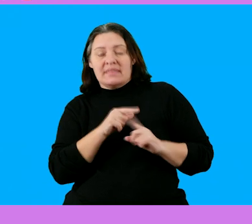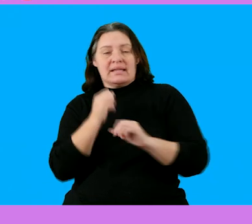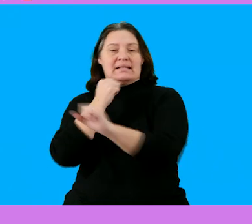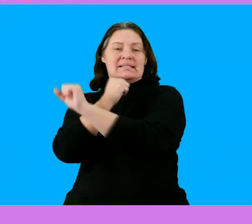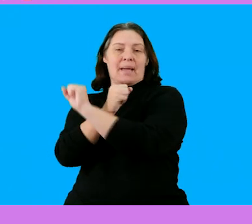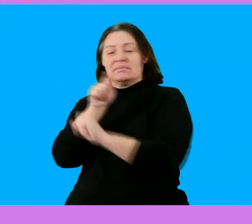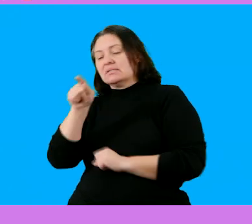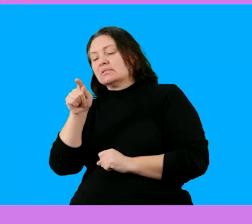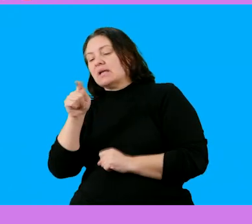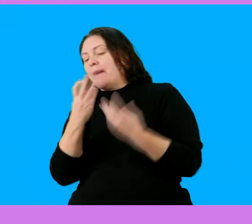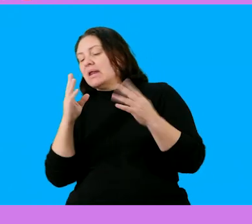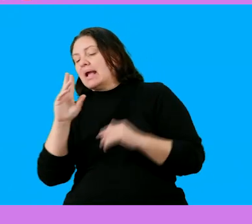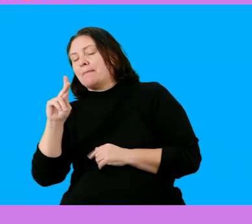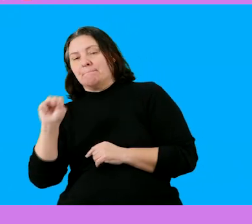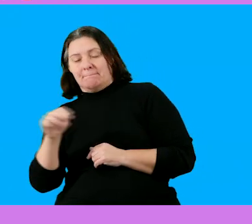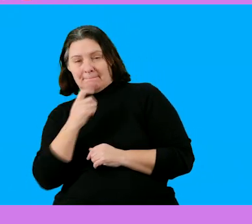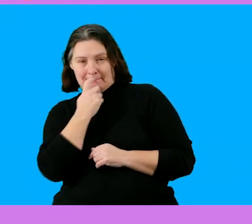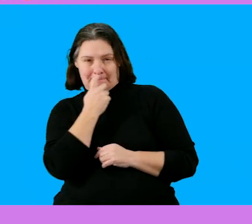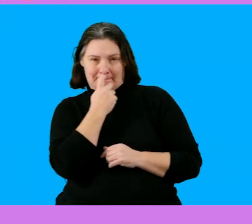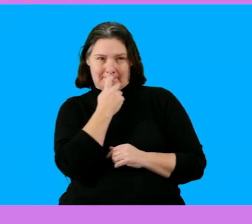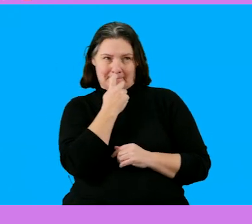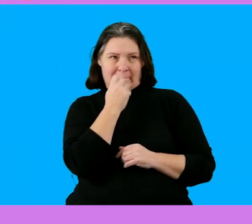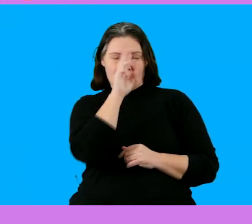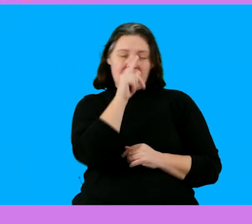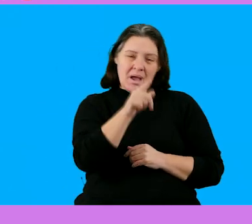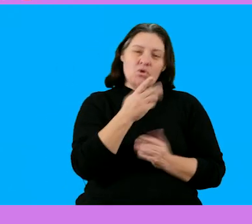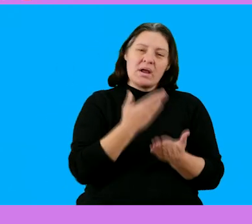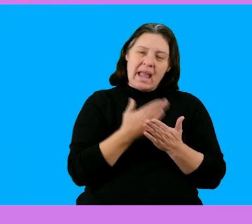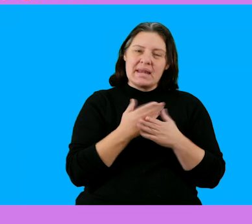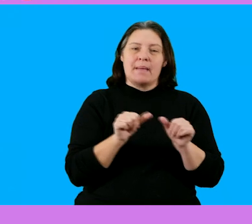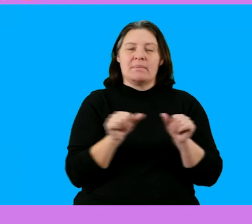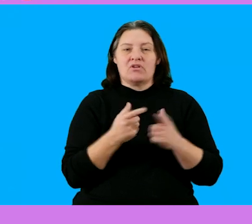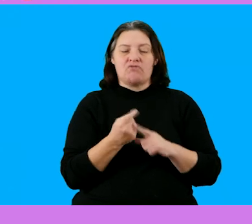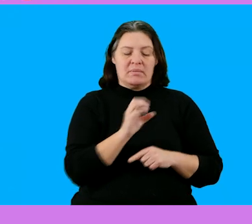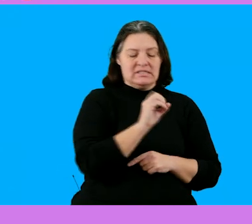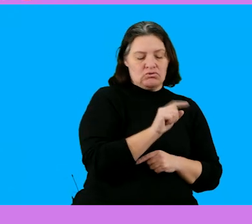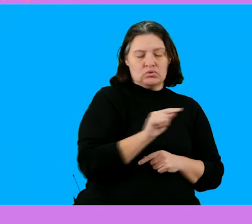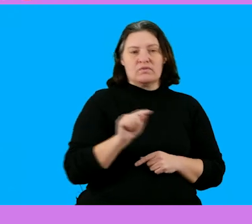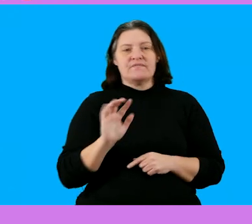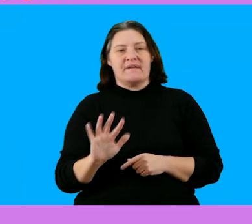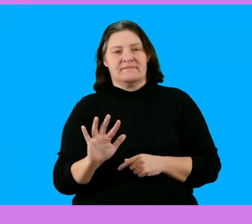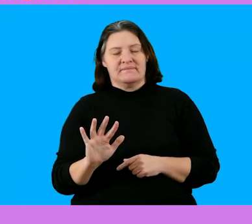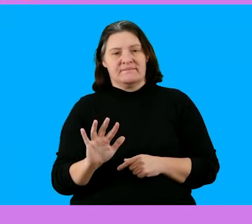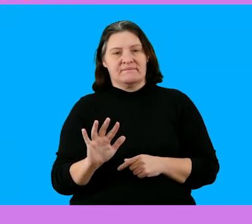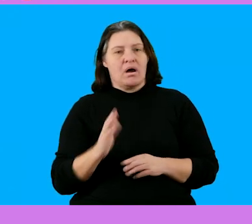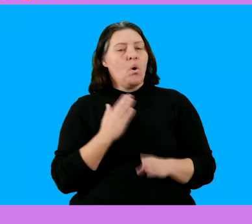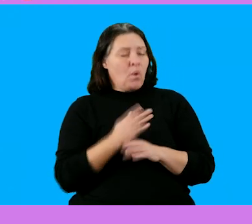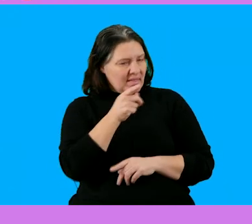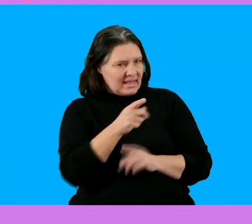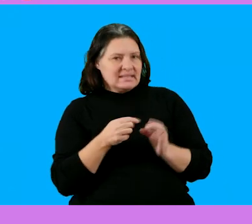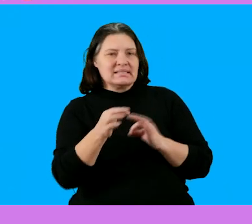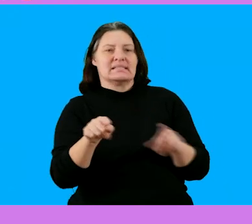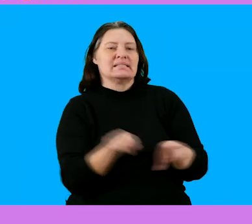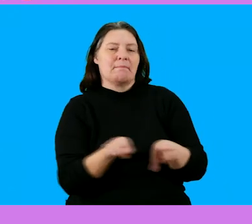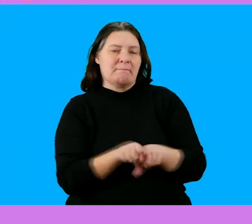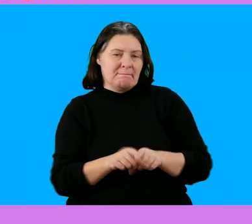Guys, and just to point out whilst we at this point in time, remember you can even measure from 0 to 5 and work with that distance